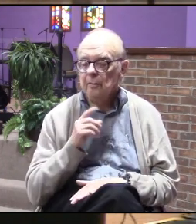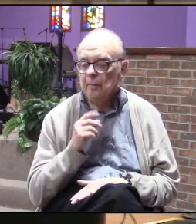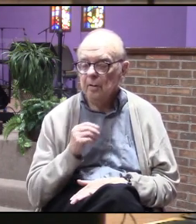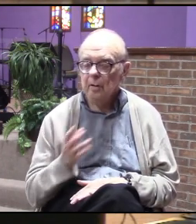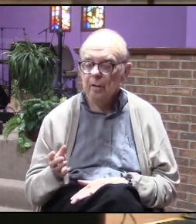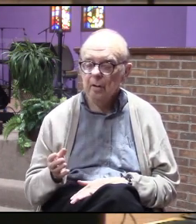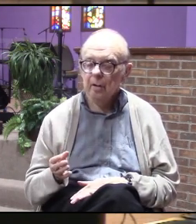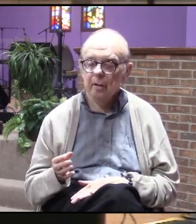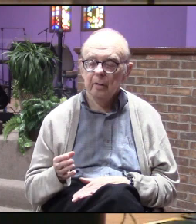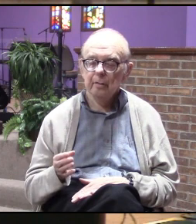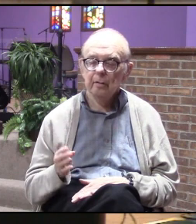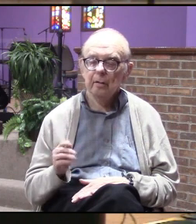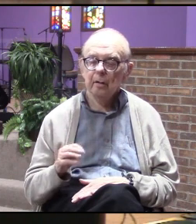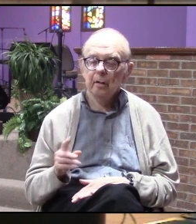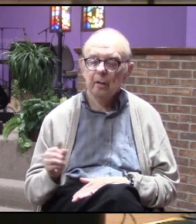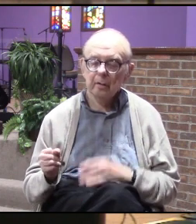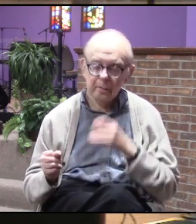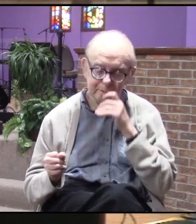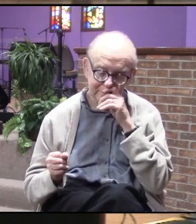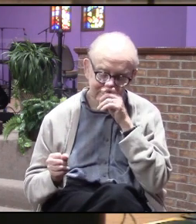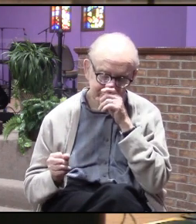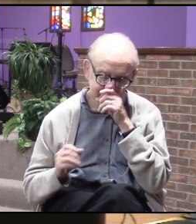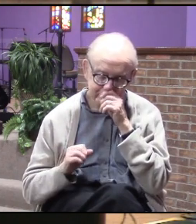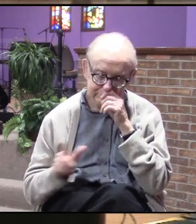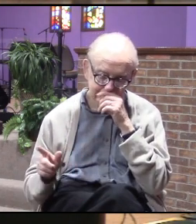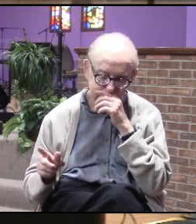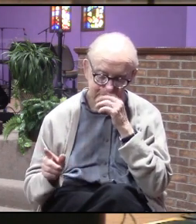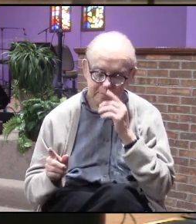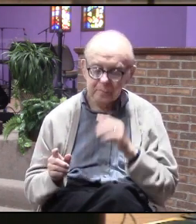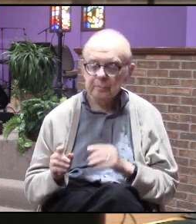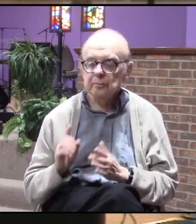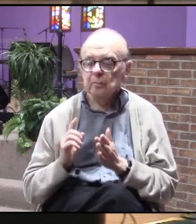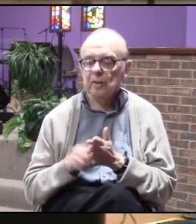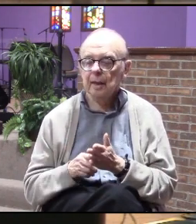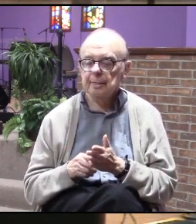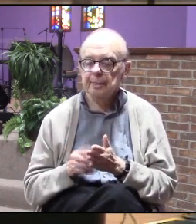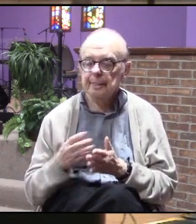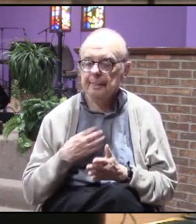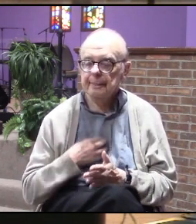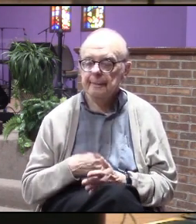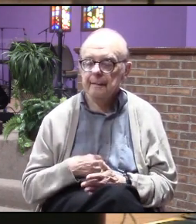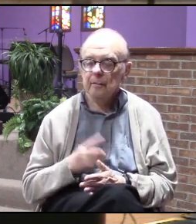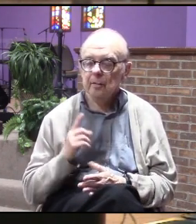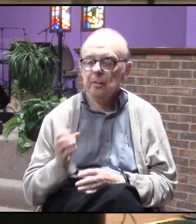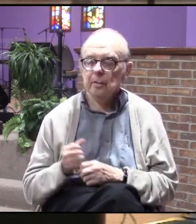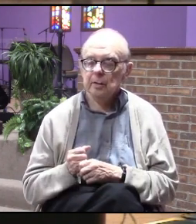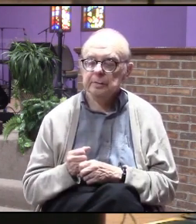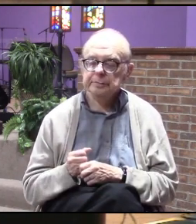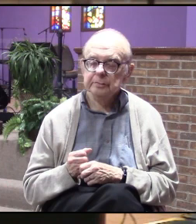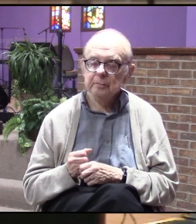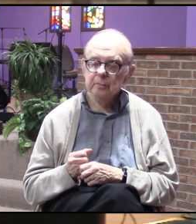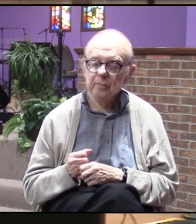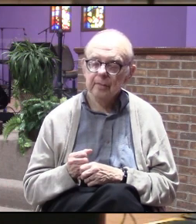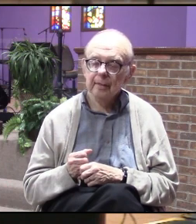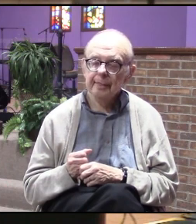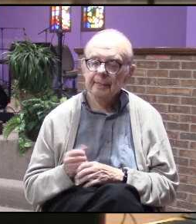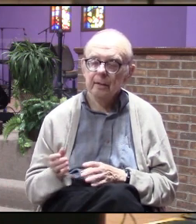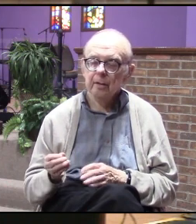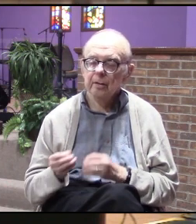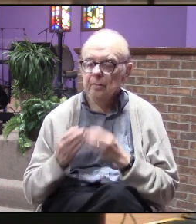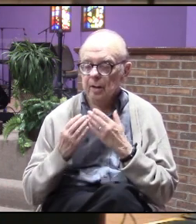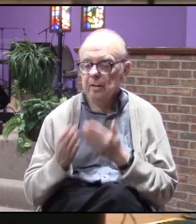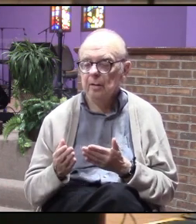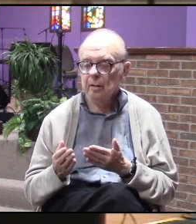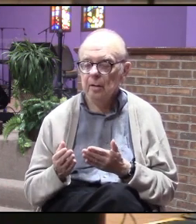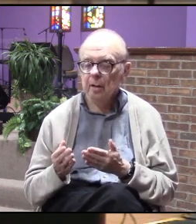birds, vampire bats, all exhibit a desire to receive and exhibit